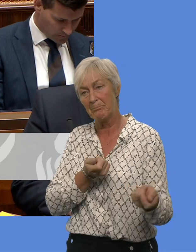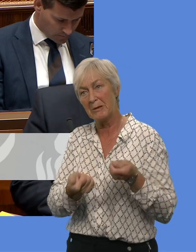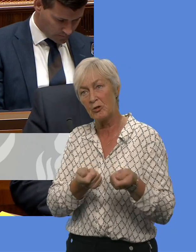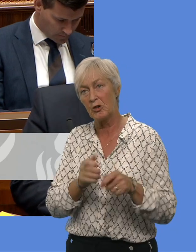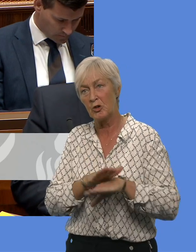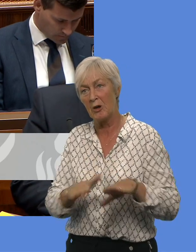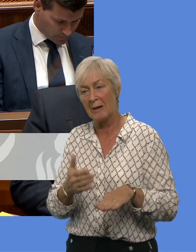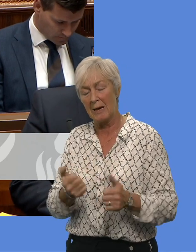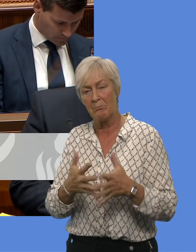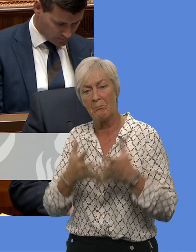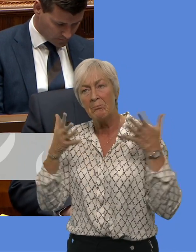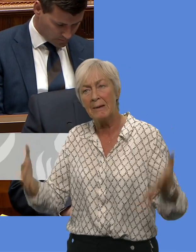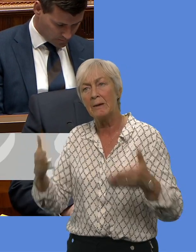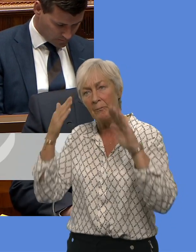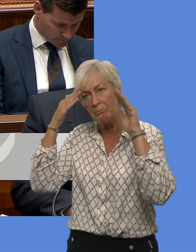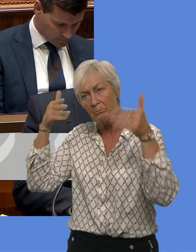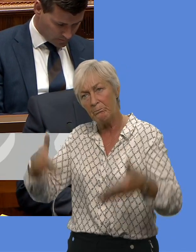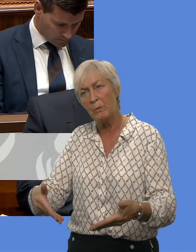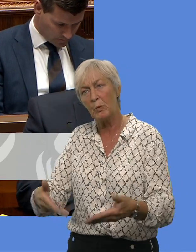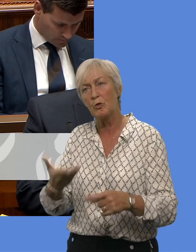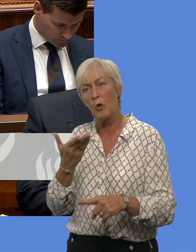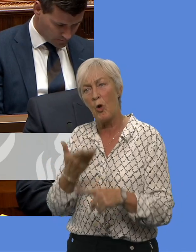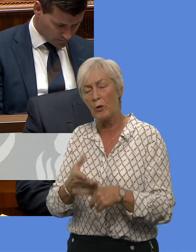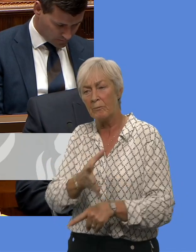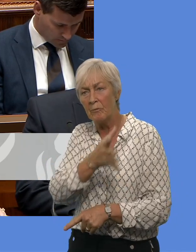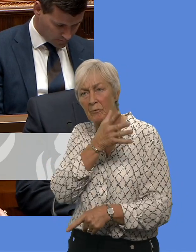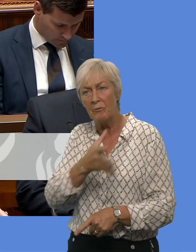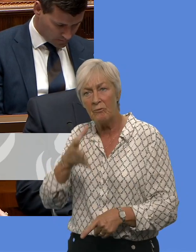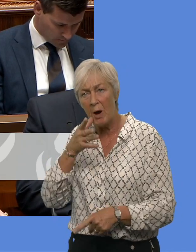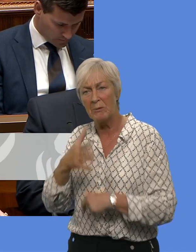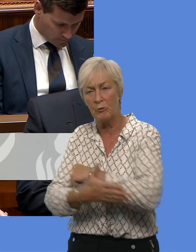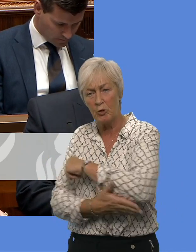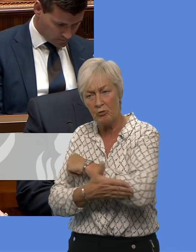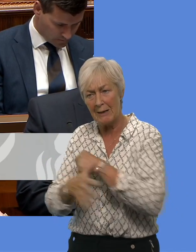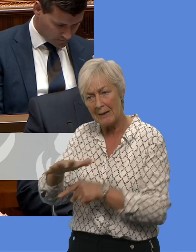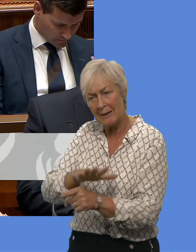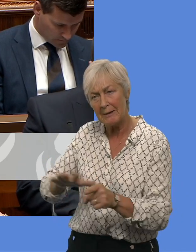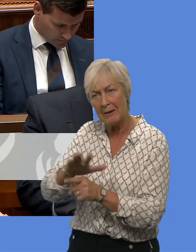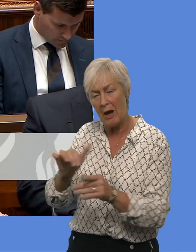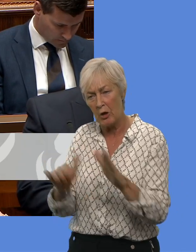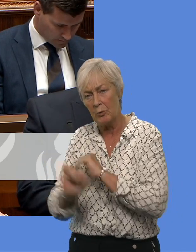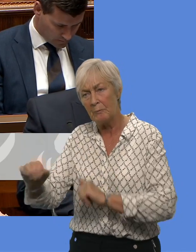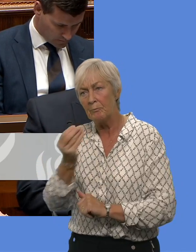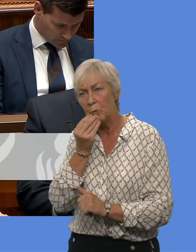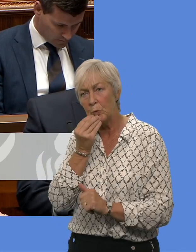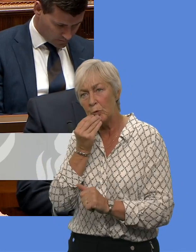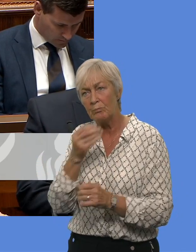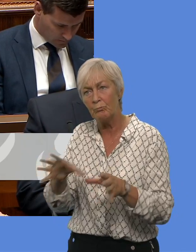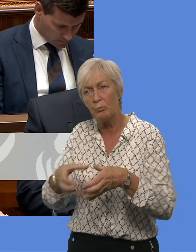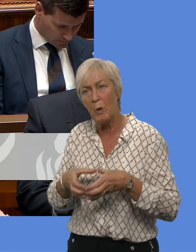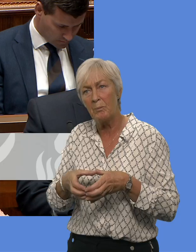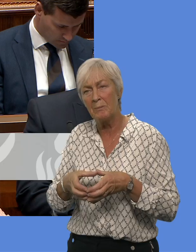not had a greater focus on farming rural communities in the agri-food industry. 70